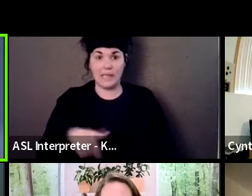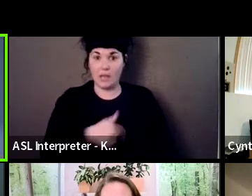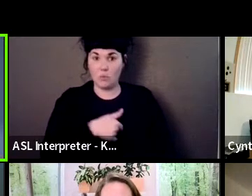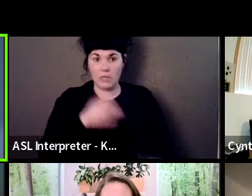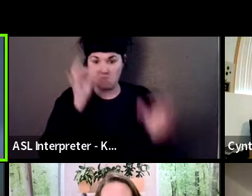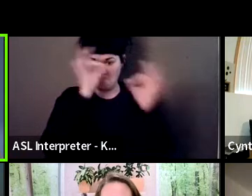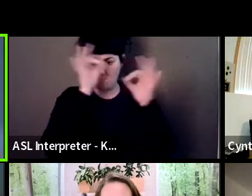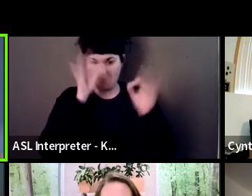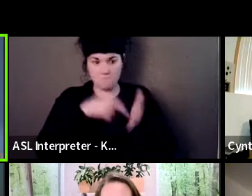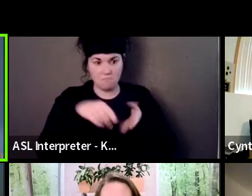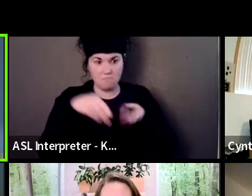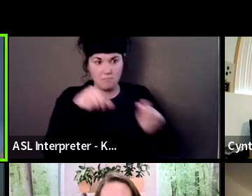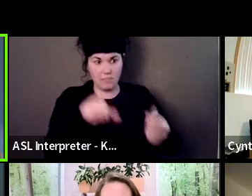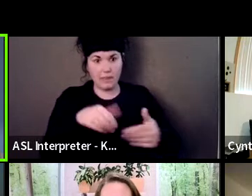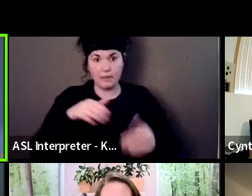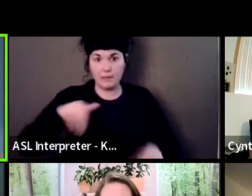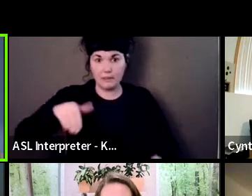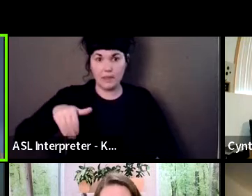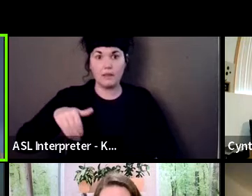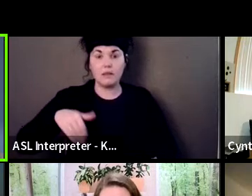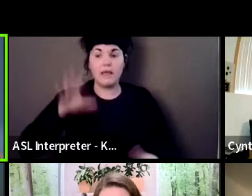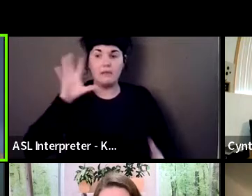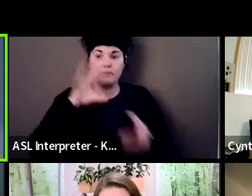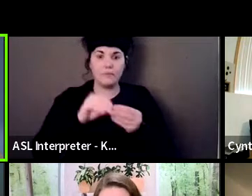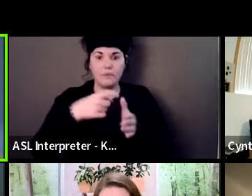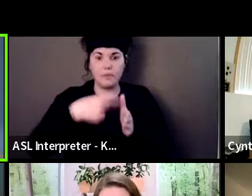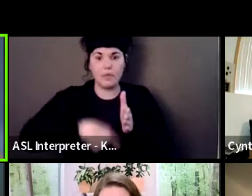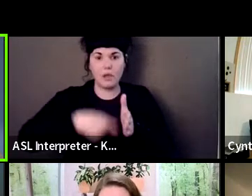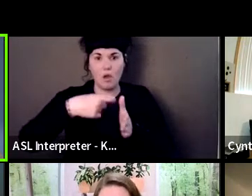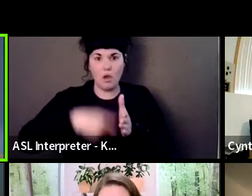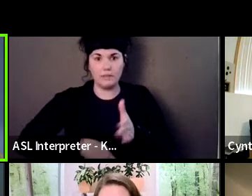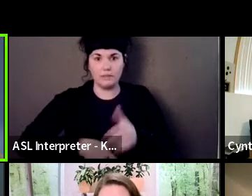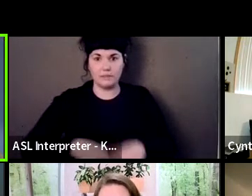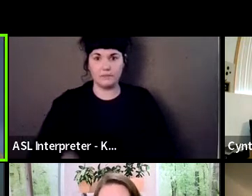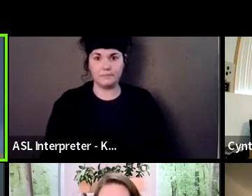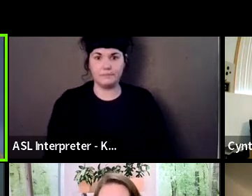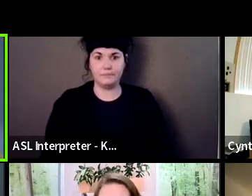what the costs are on those. And